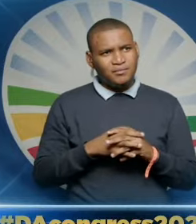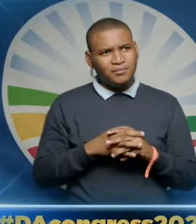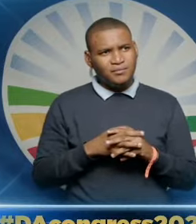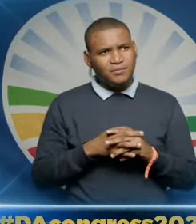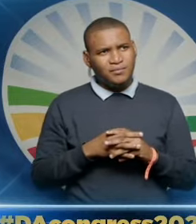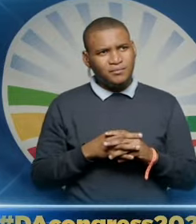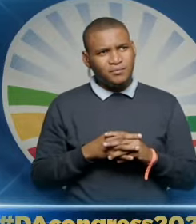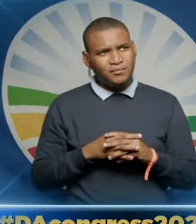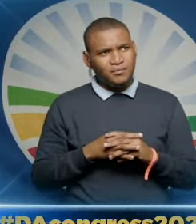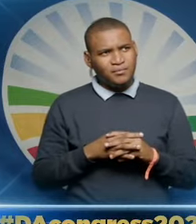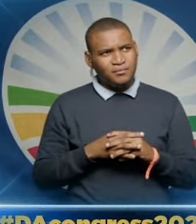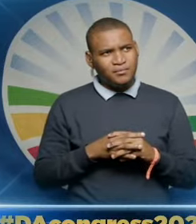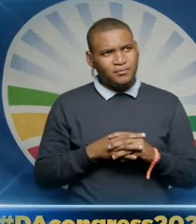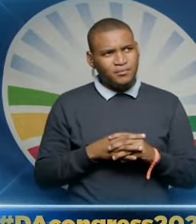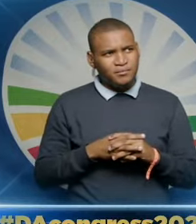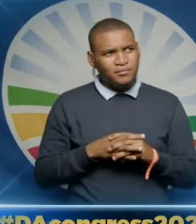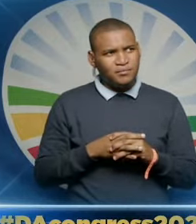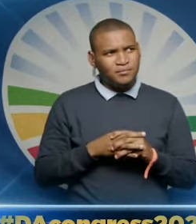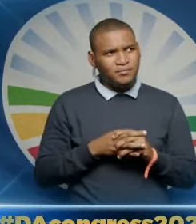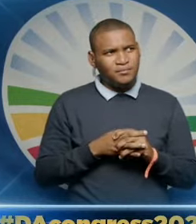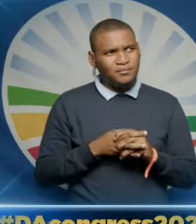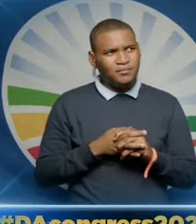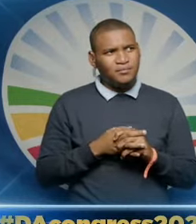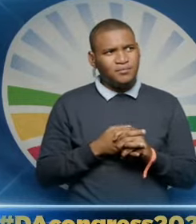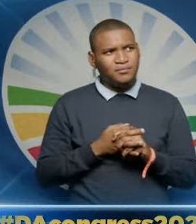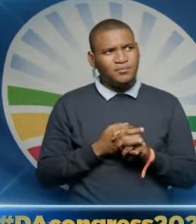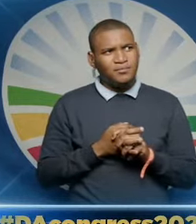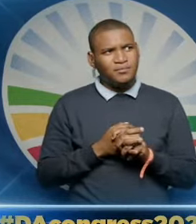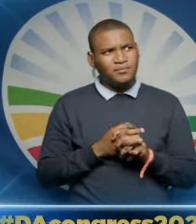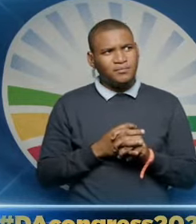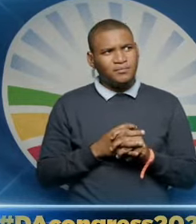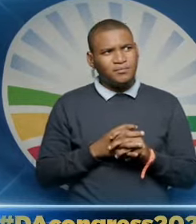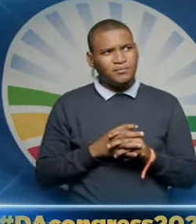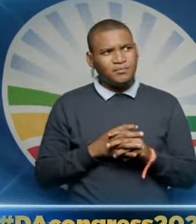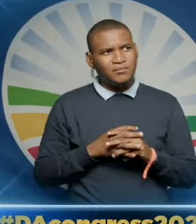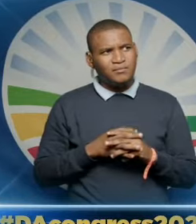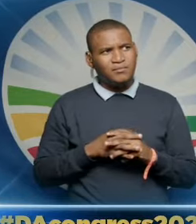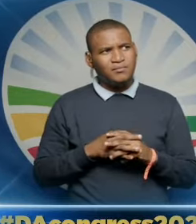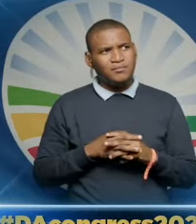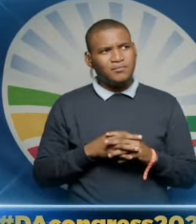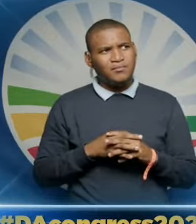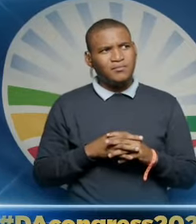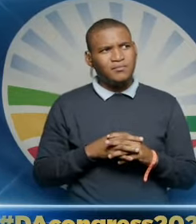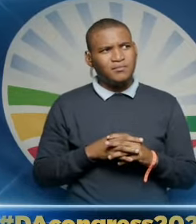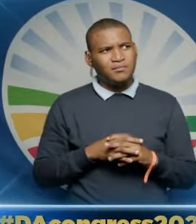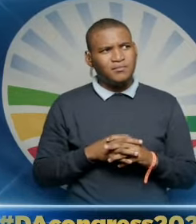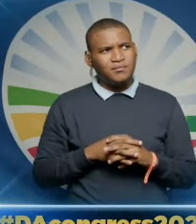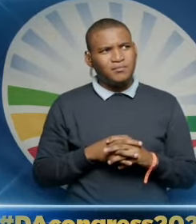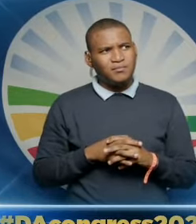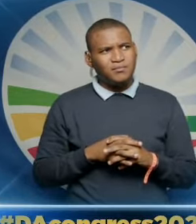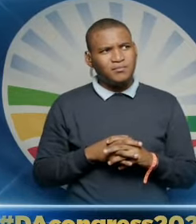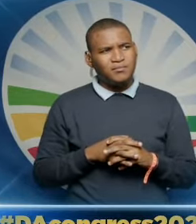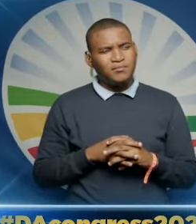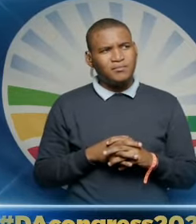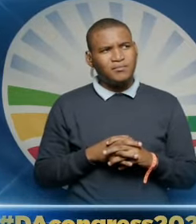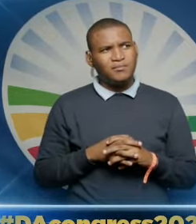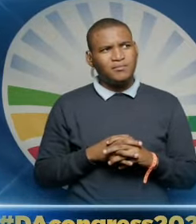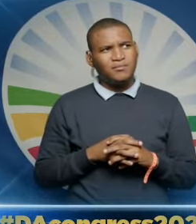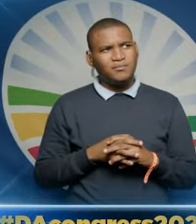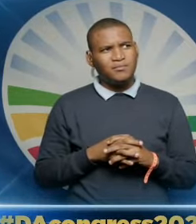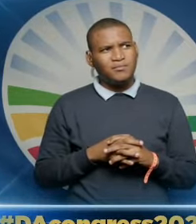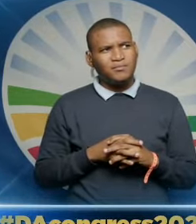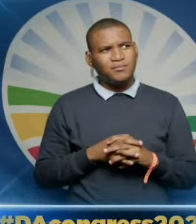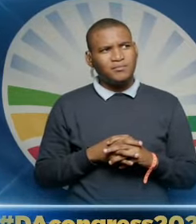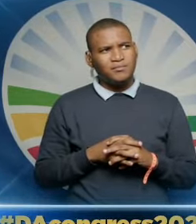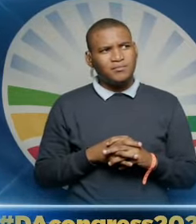now. And in the DA Congress is all about building a strong DA for a better future so that we